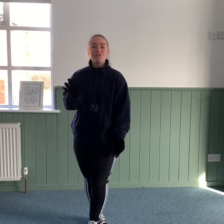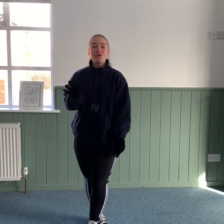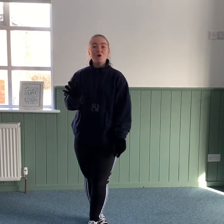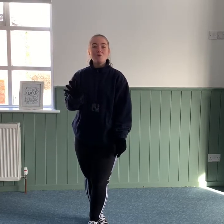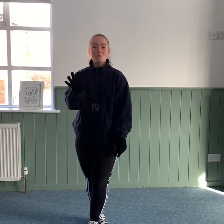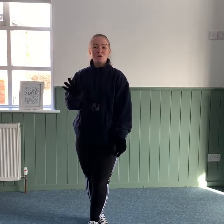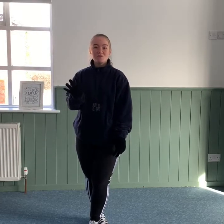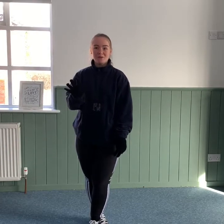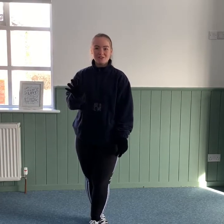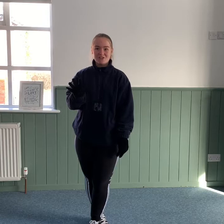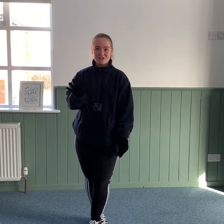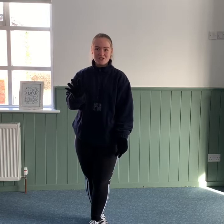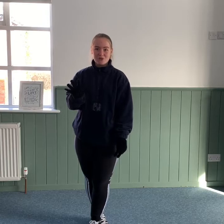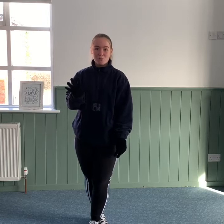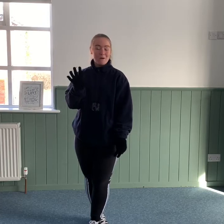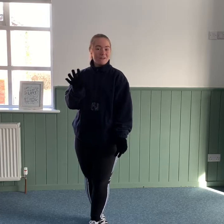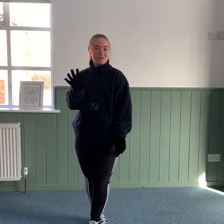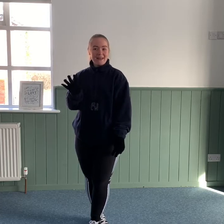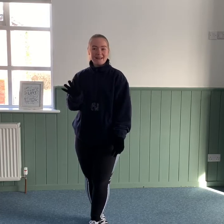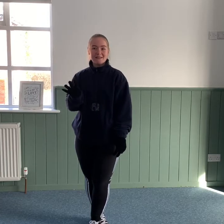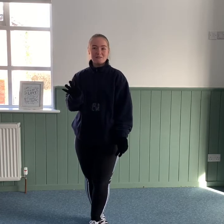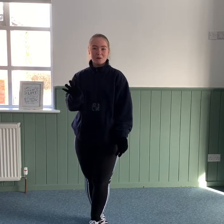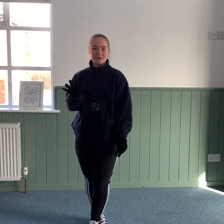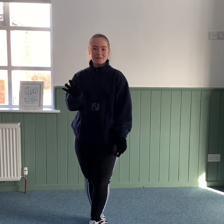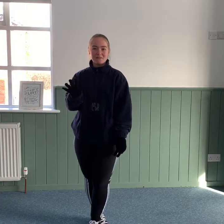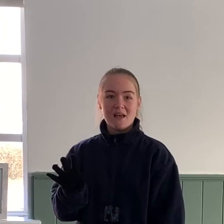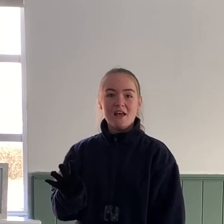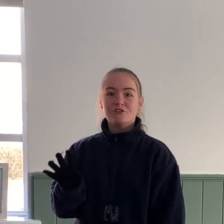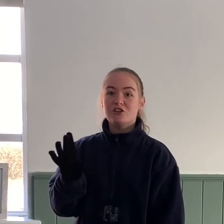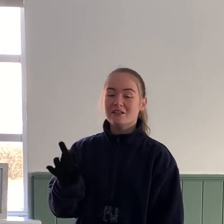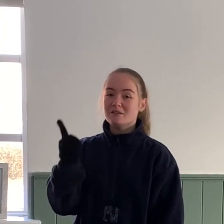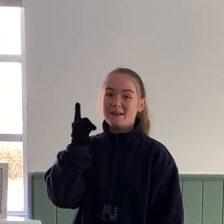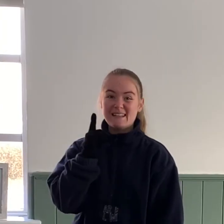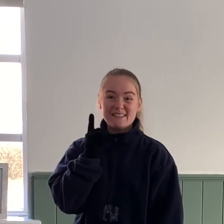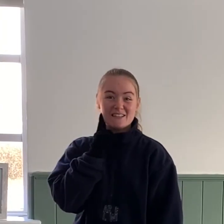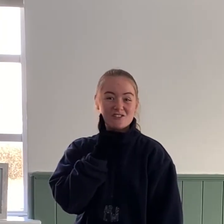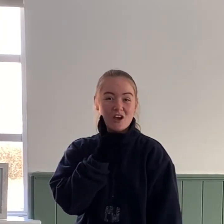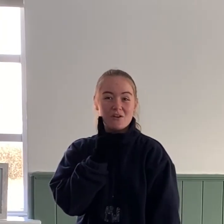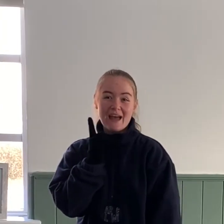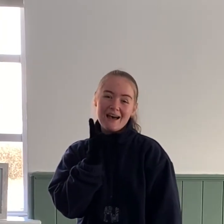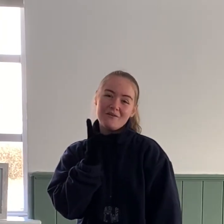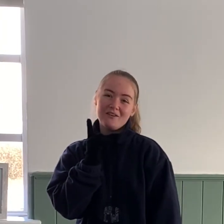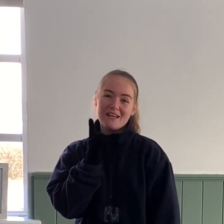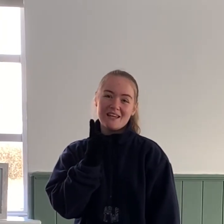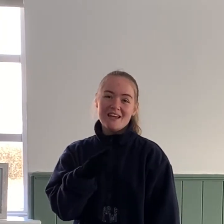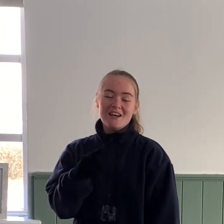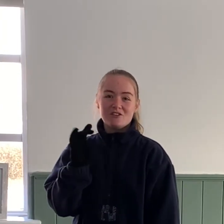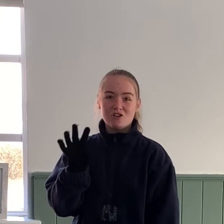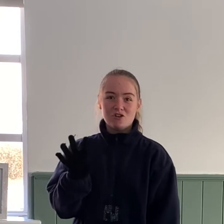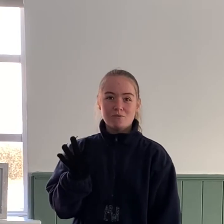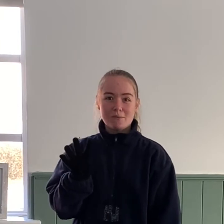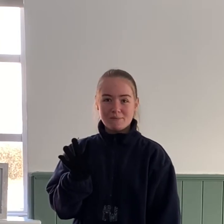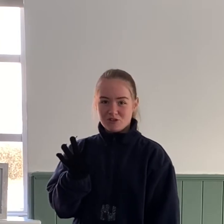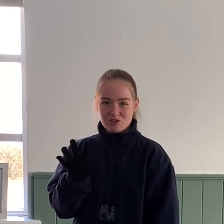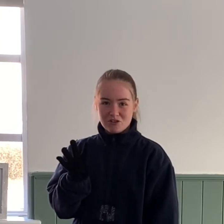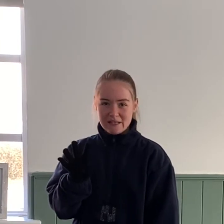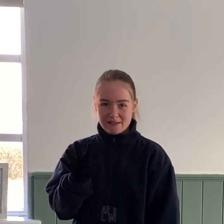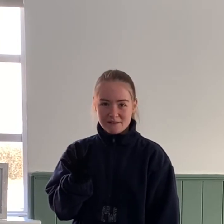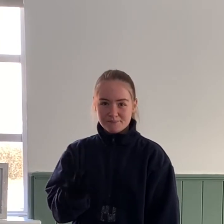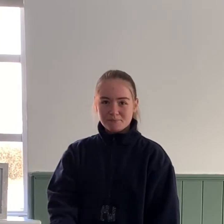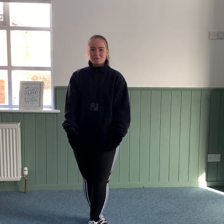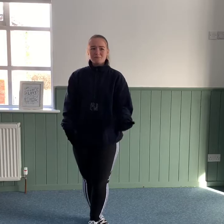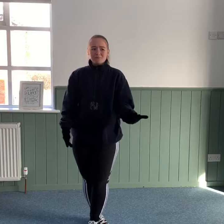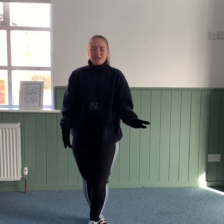you 4 movements to do when you hear these words. So you need to be listening so carefully so that you remember to do